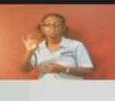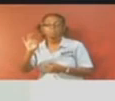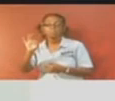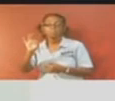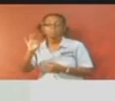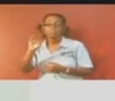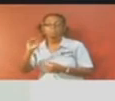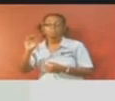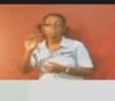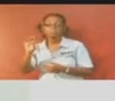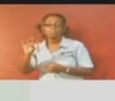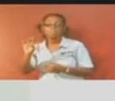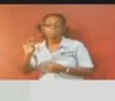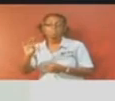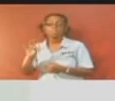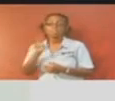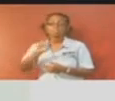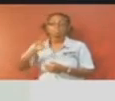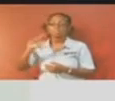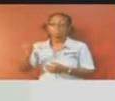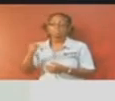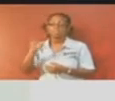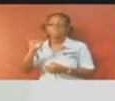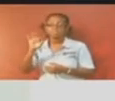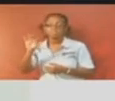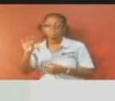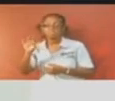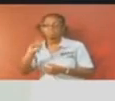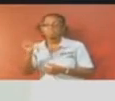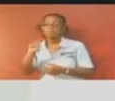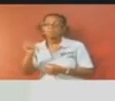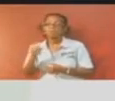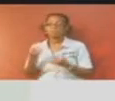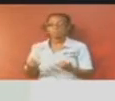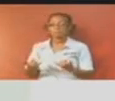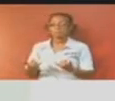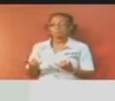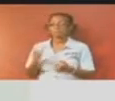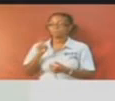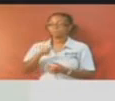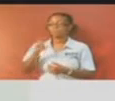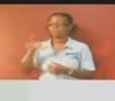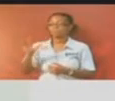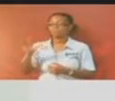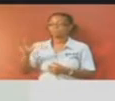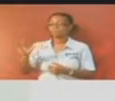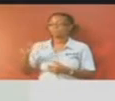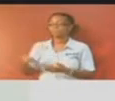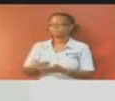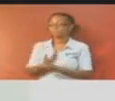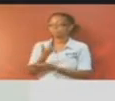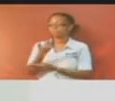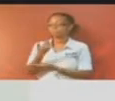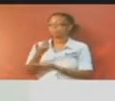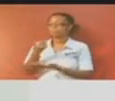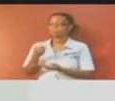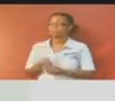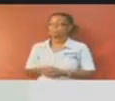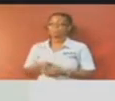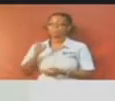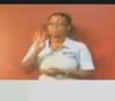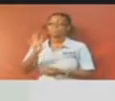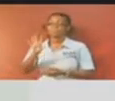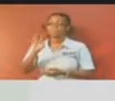3,907, which is distributed as follows: 233 new cases,